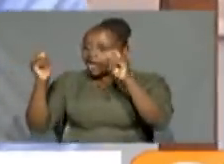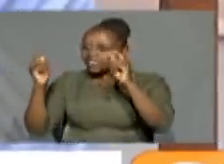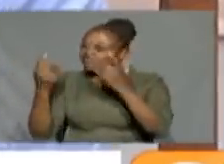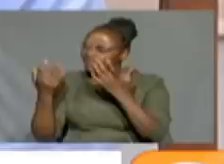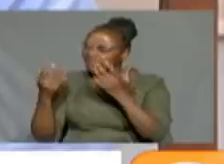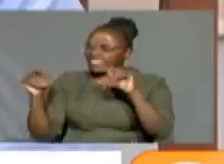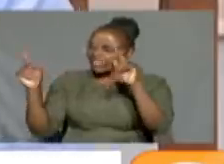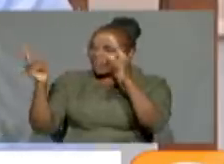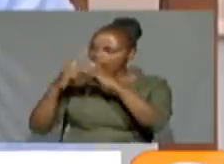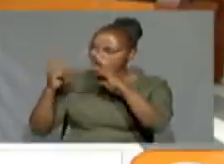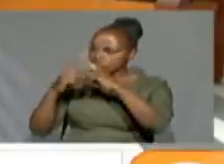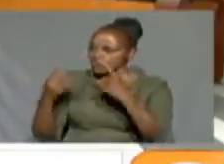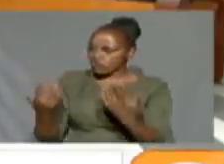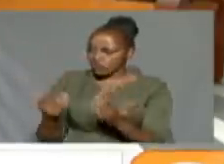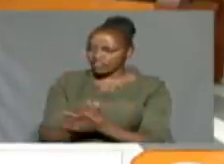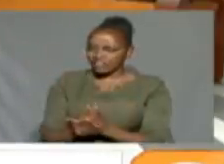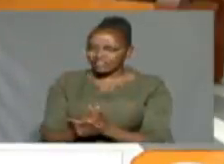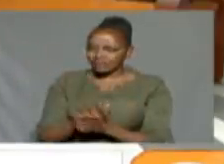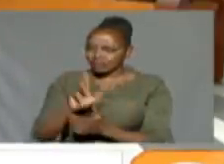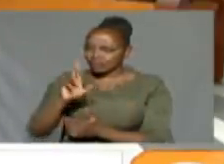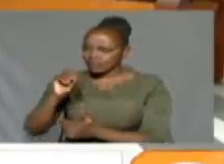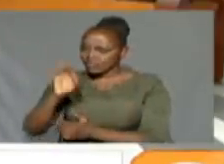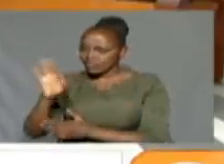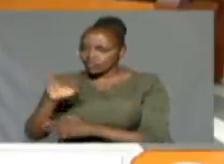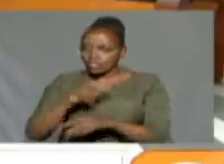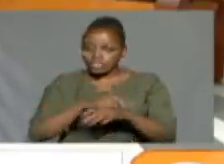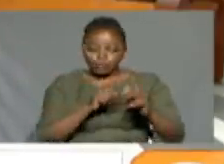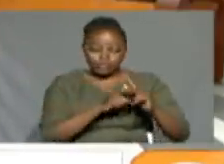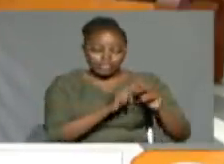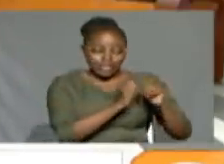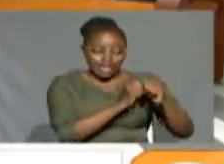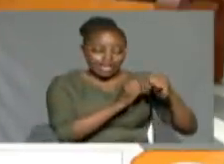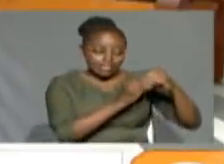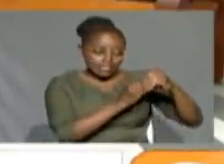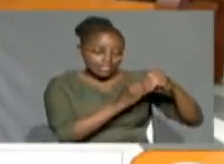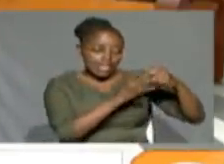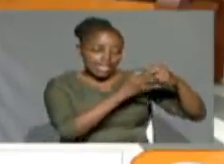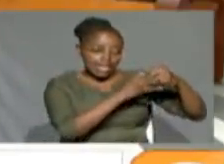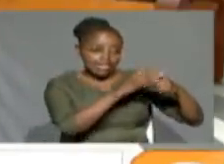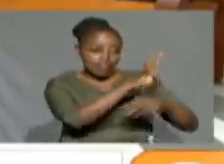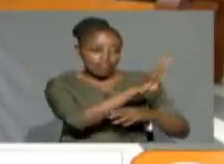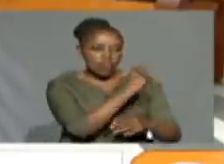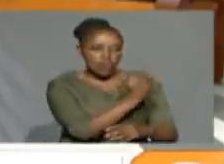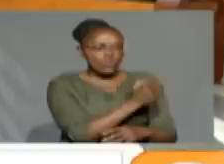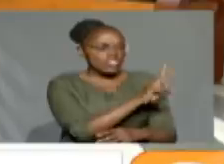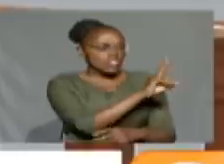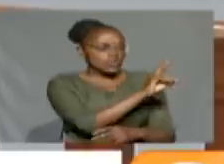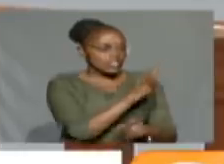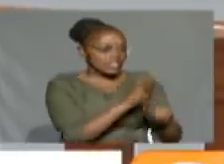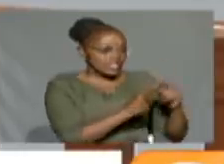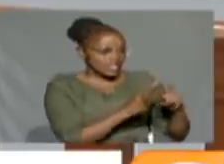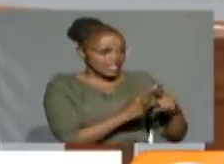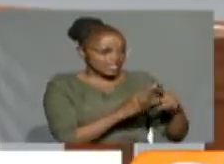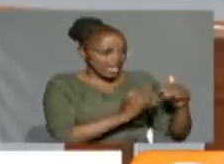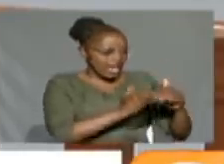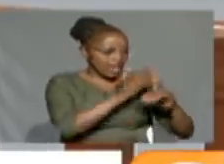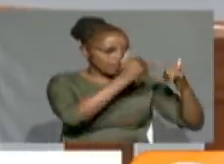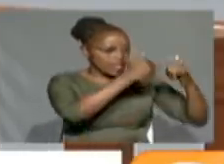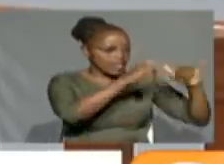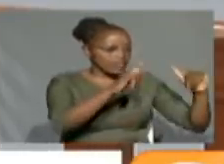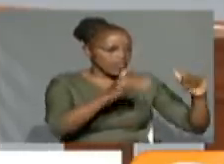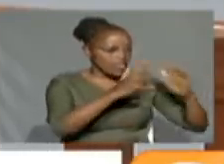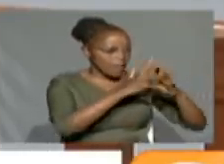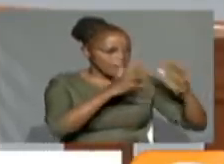explain that? When we started in 1984, it was just 20 years after independence. The